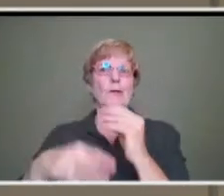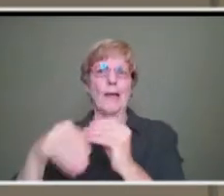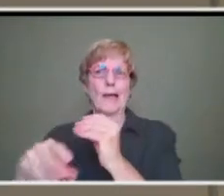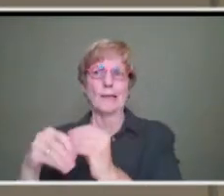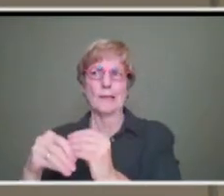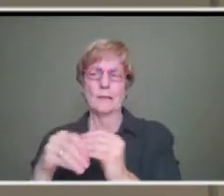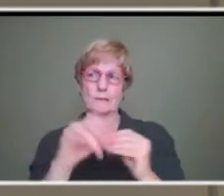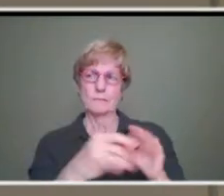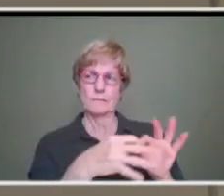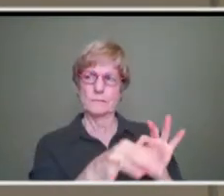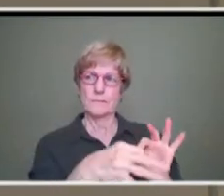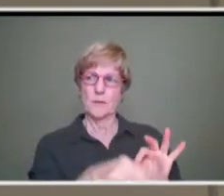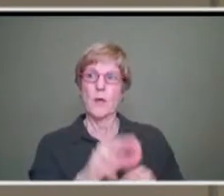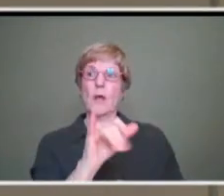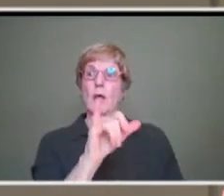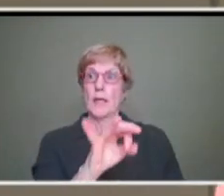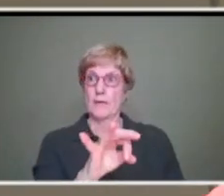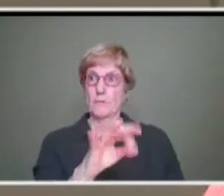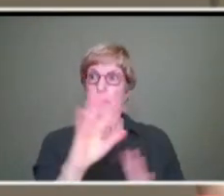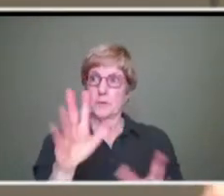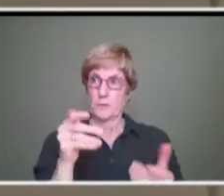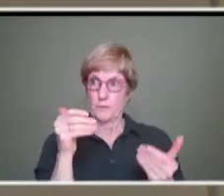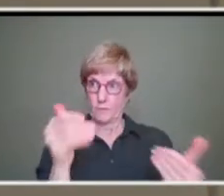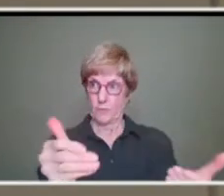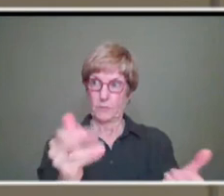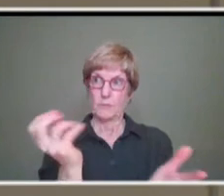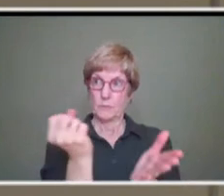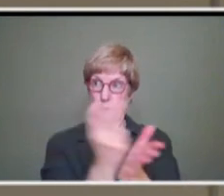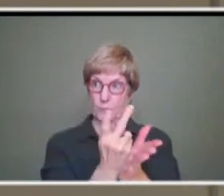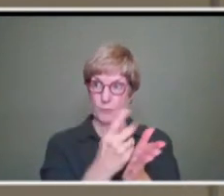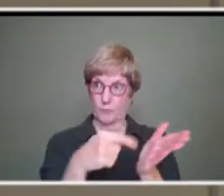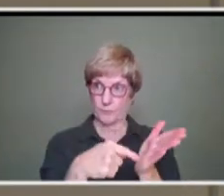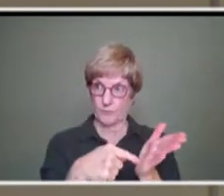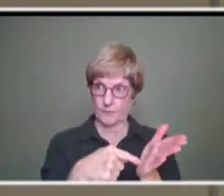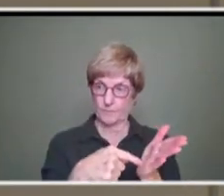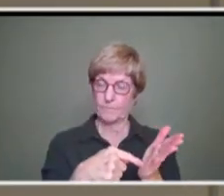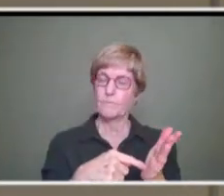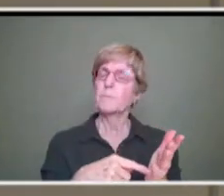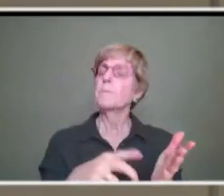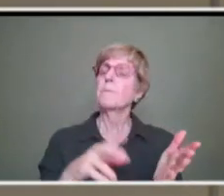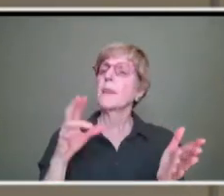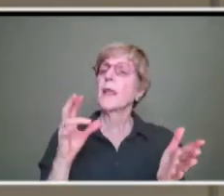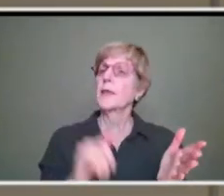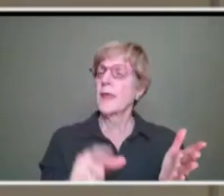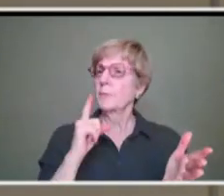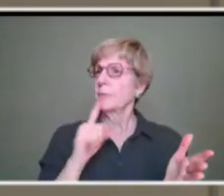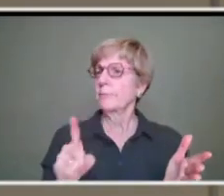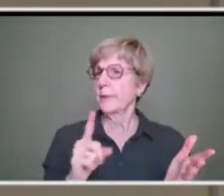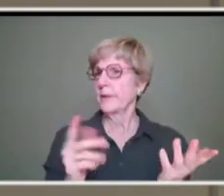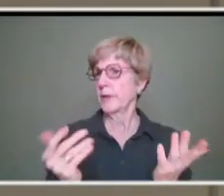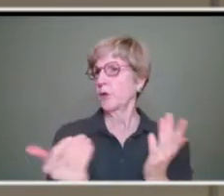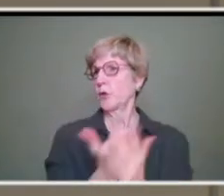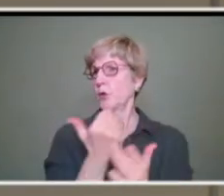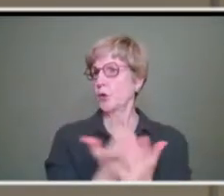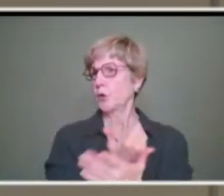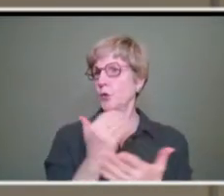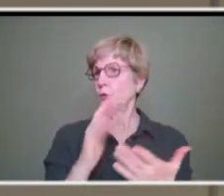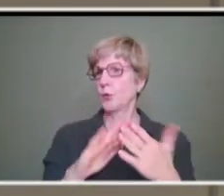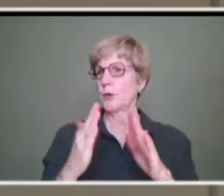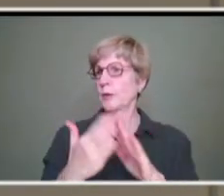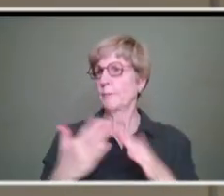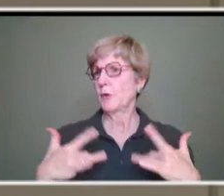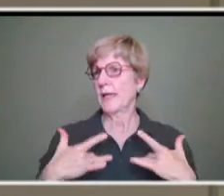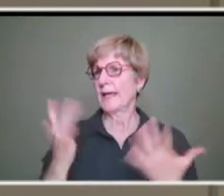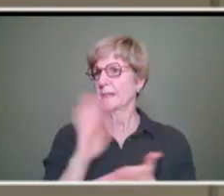that if we were to move forward and approve this then that will be our new community Activity Center